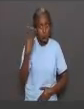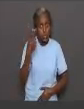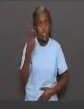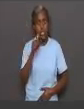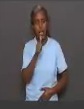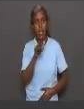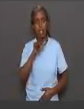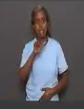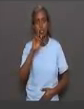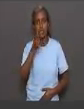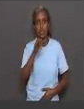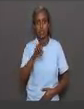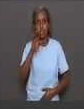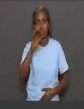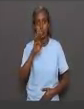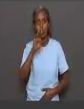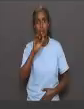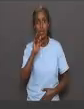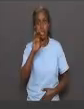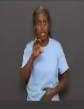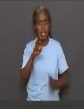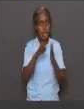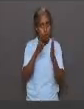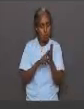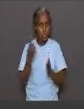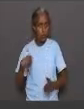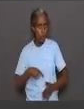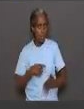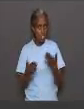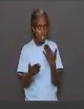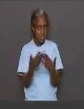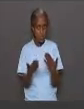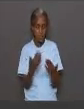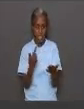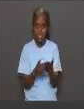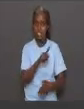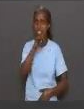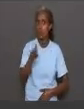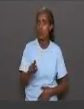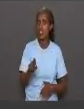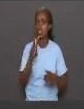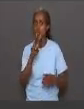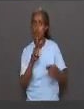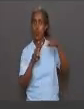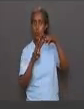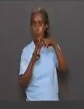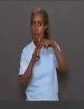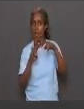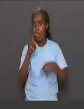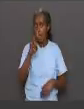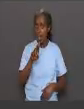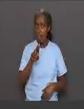Using algebraic rules, we can simplify this equation to 2